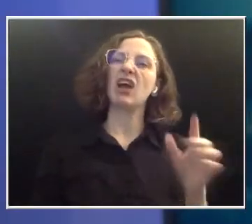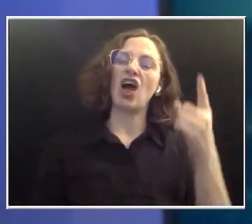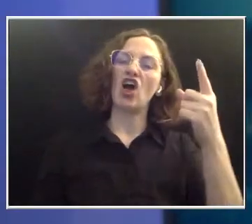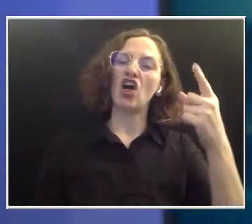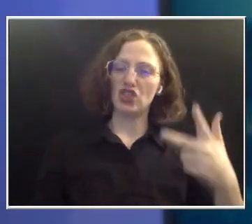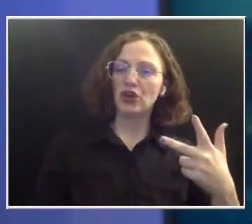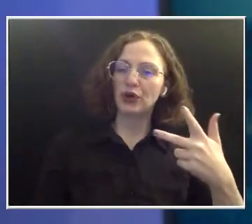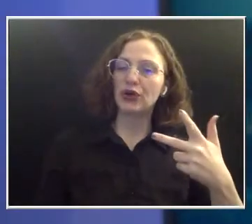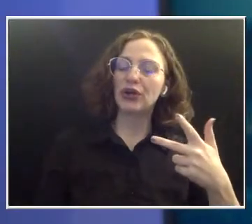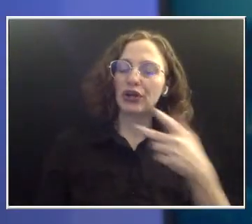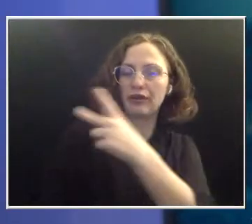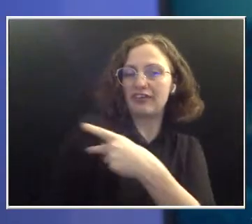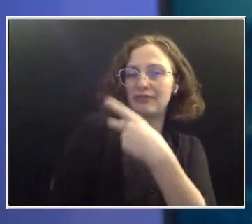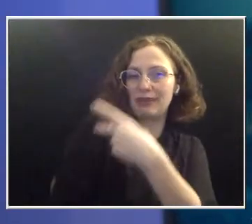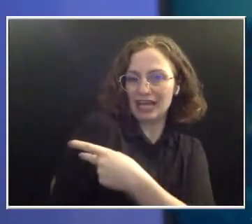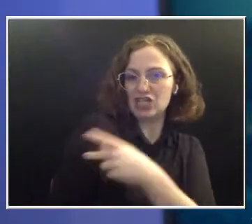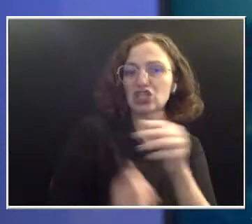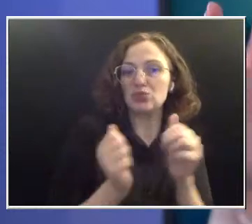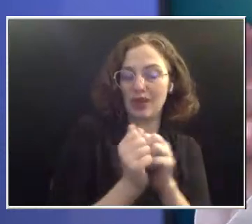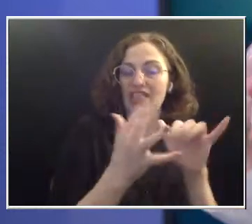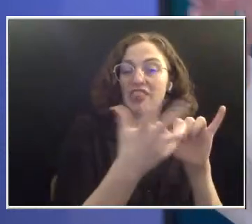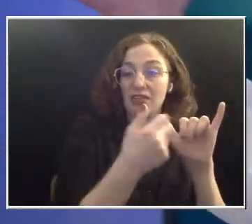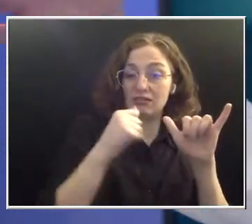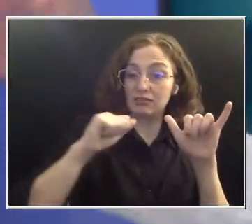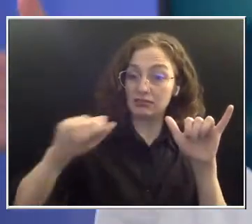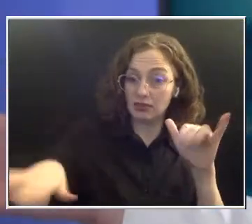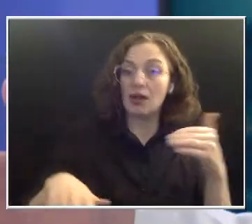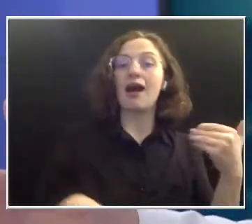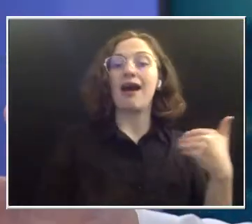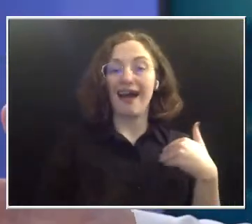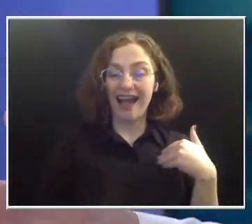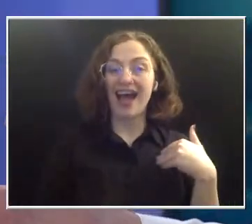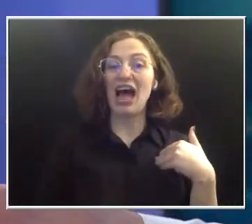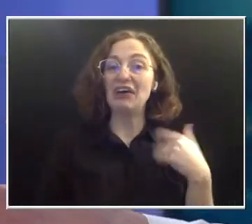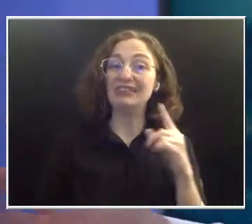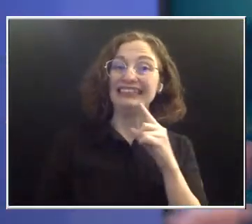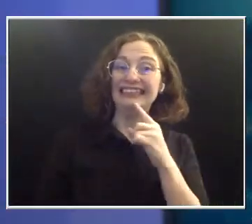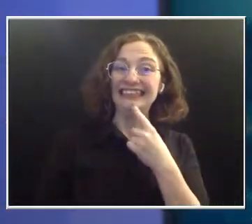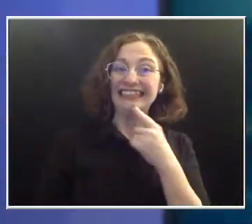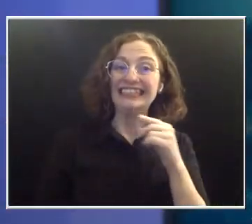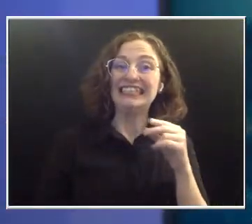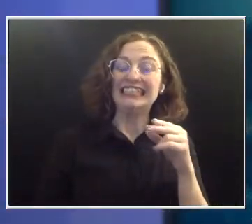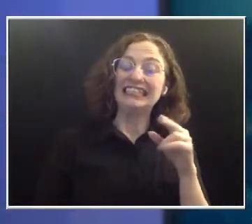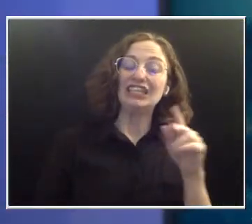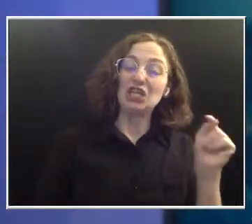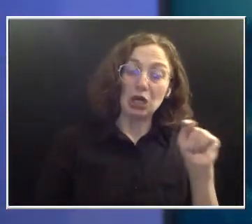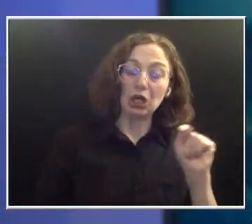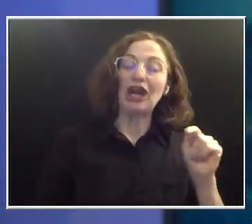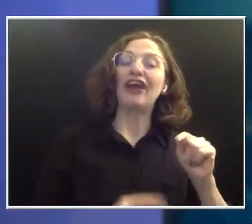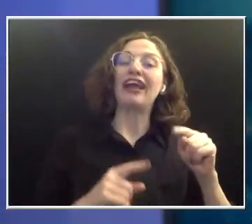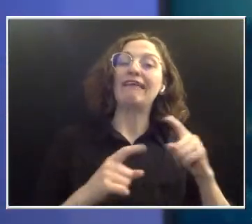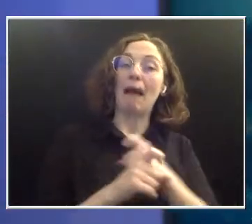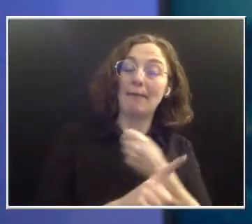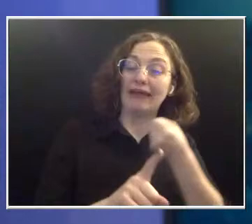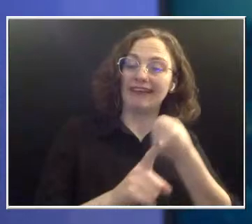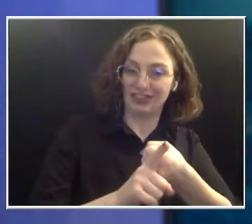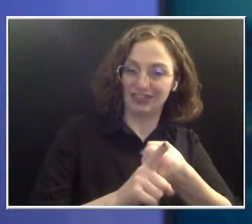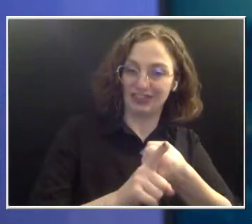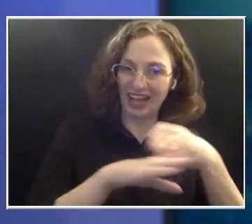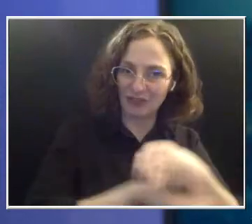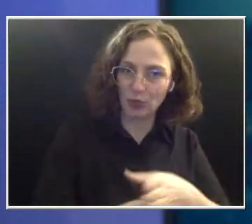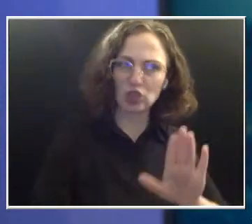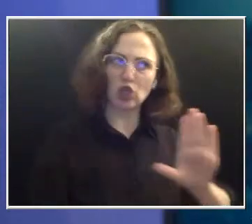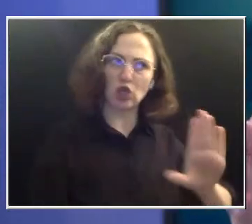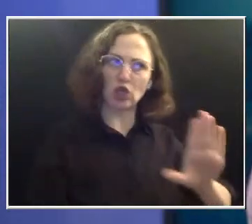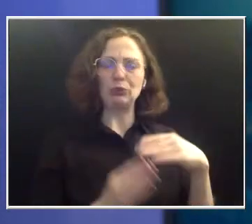bladder, ureter complications afterwards. Hers was on more of the extreme end. So she had a fistula, is what we